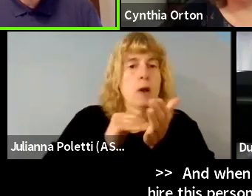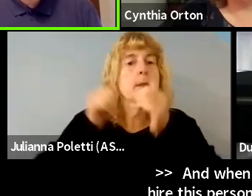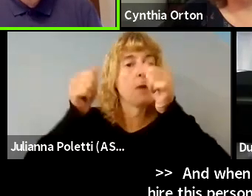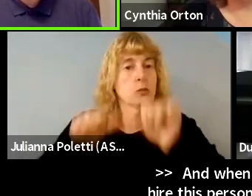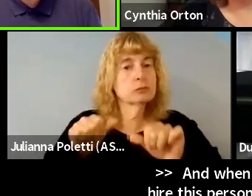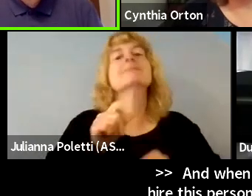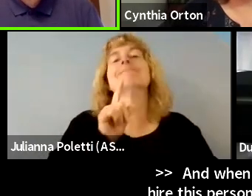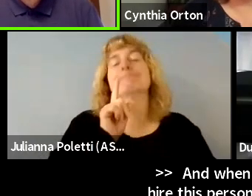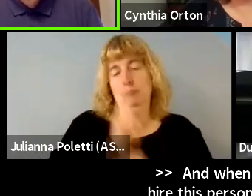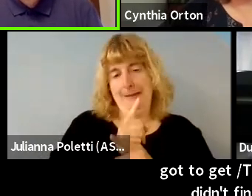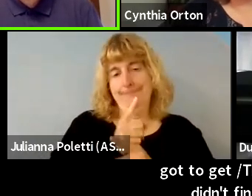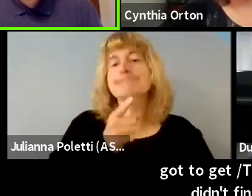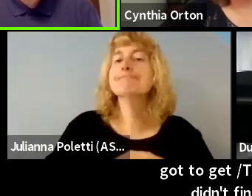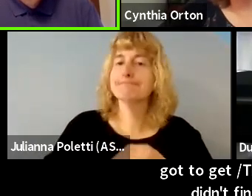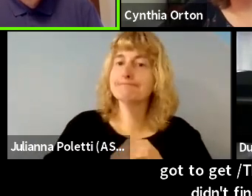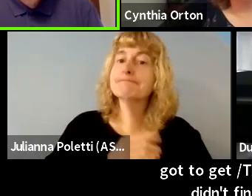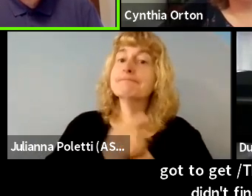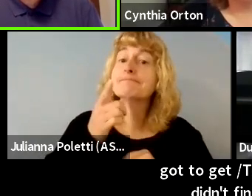No, Rhonda.